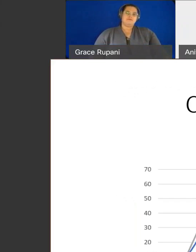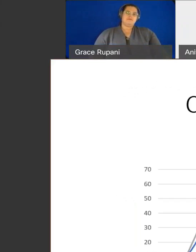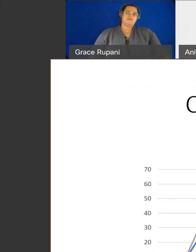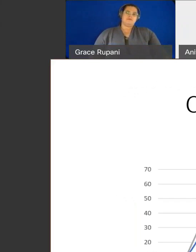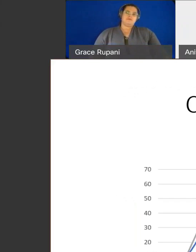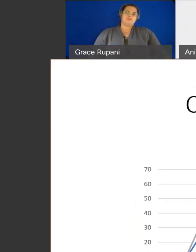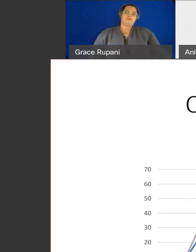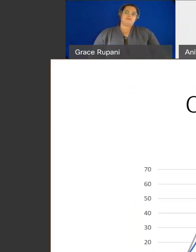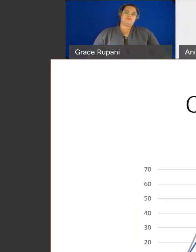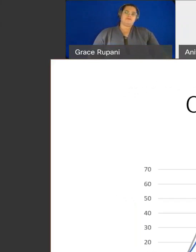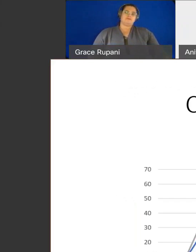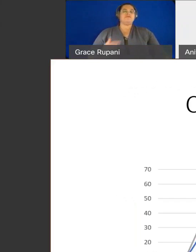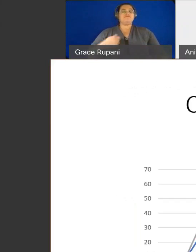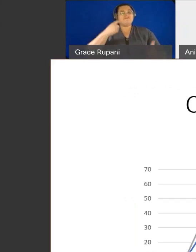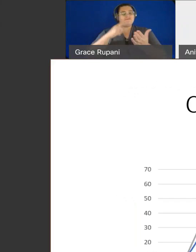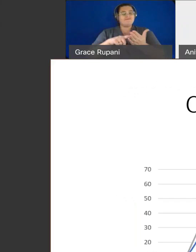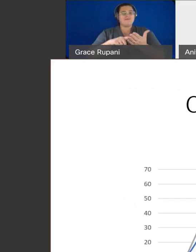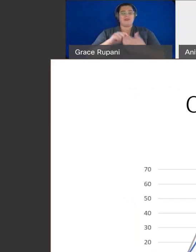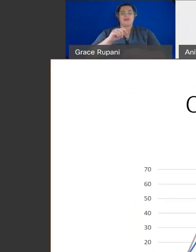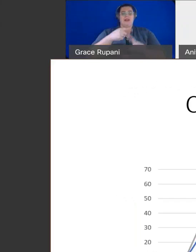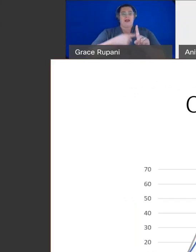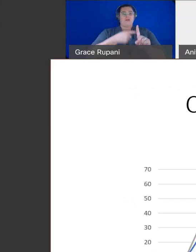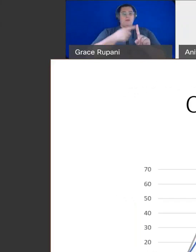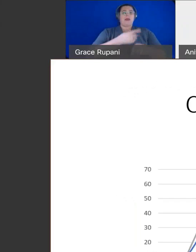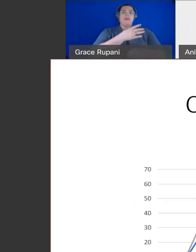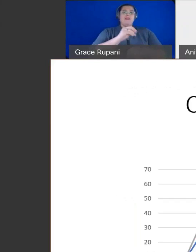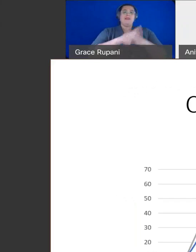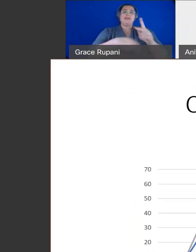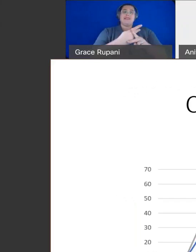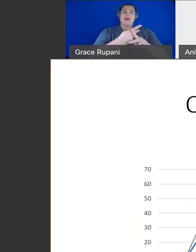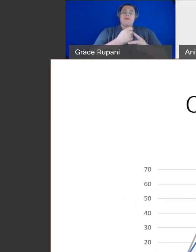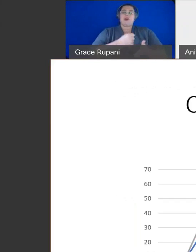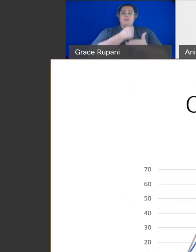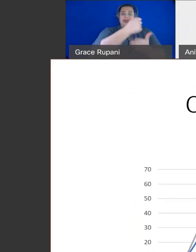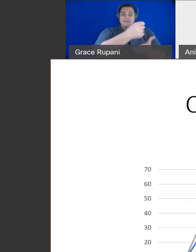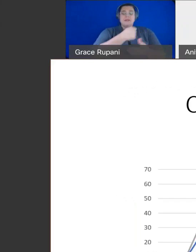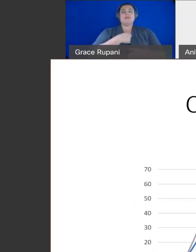diagnosis by month and by placement type, there was a bump up in November.